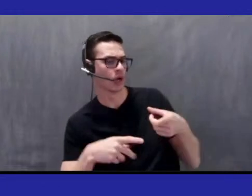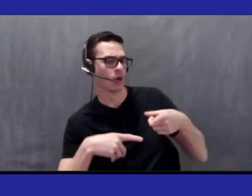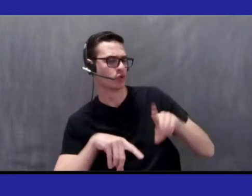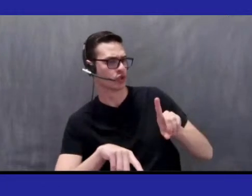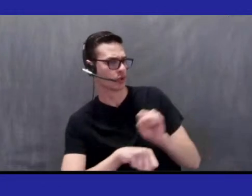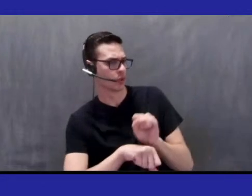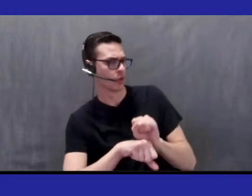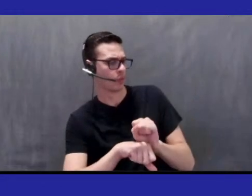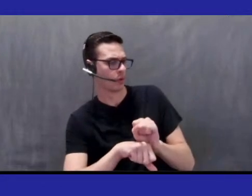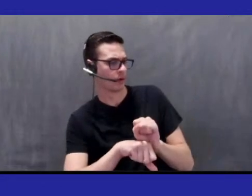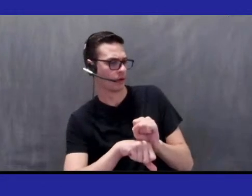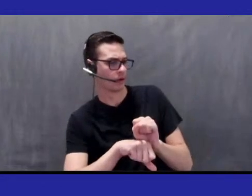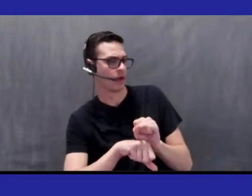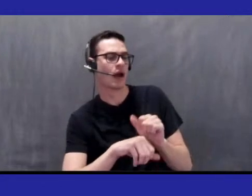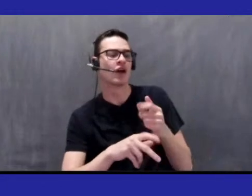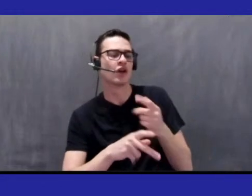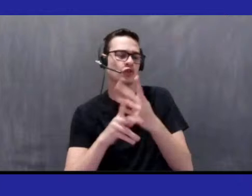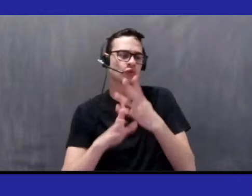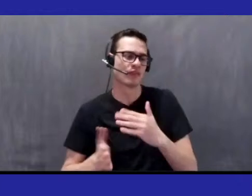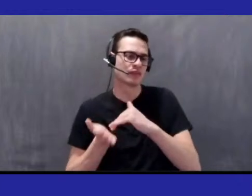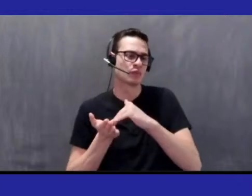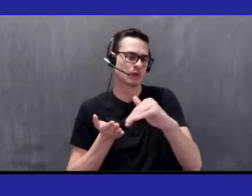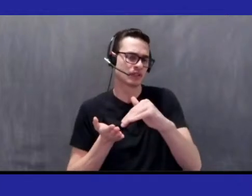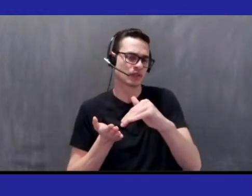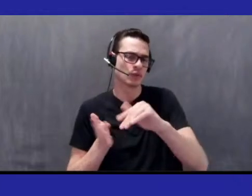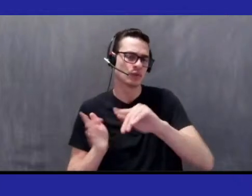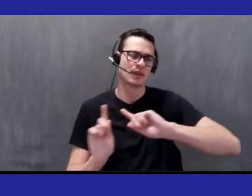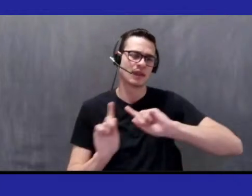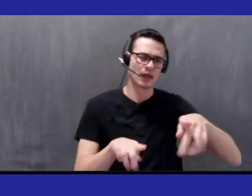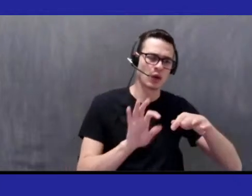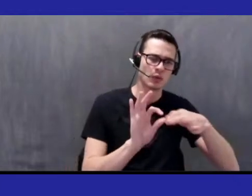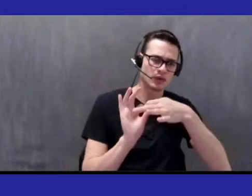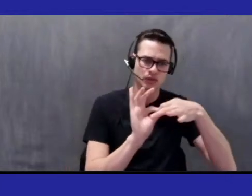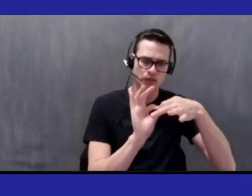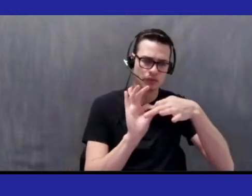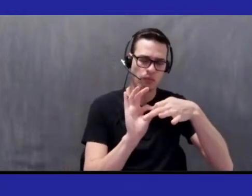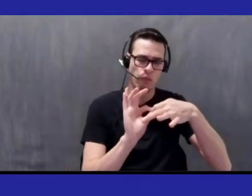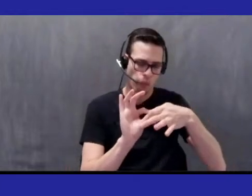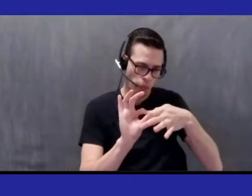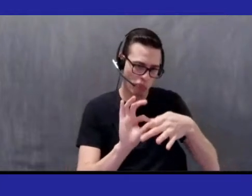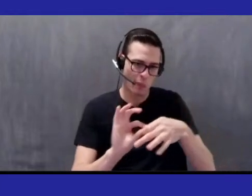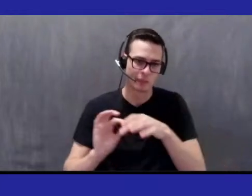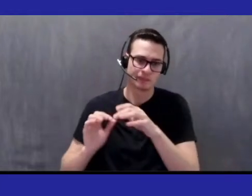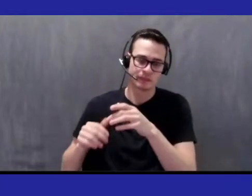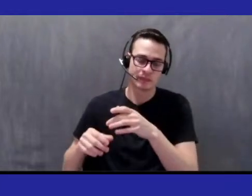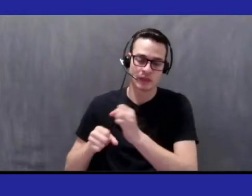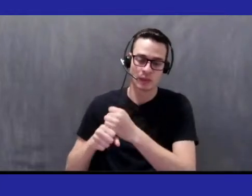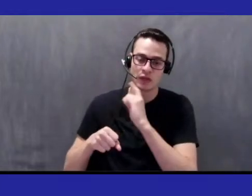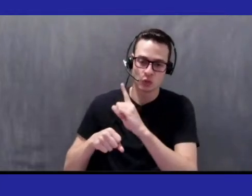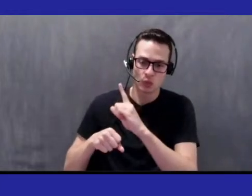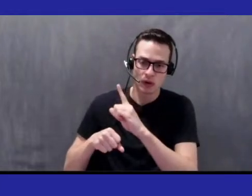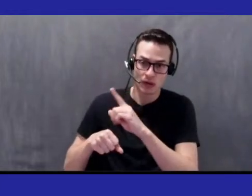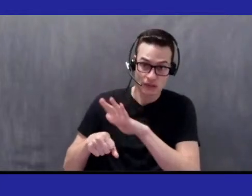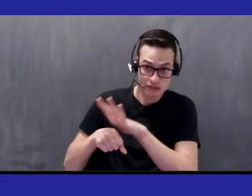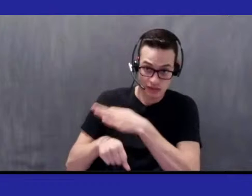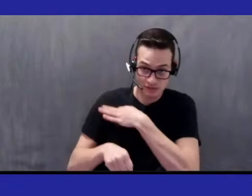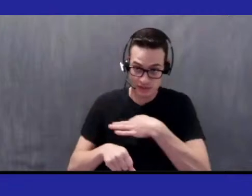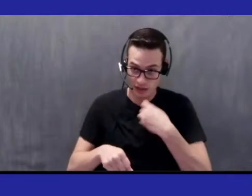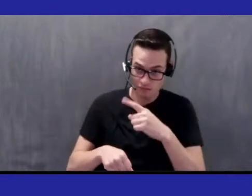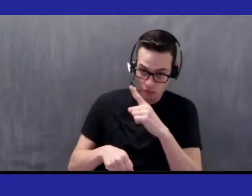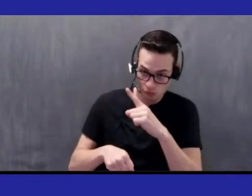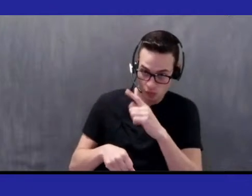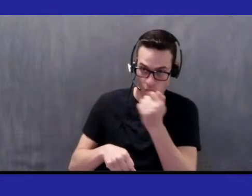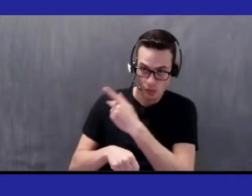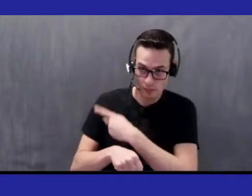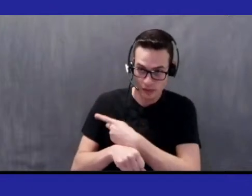With clearance from the supervisor, make sure staffing levels are adequate, they are able to take time and interpret. The beauty of it is as well,